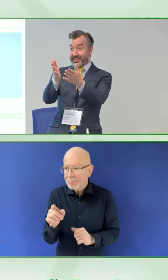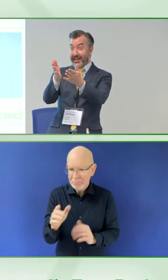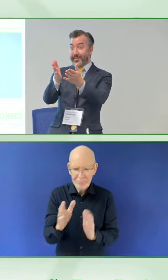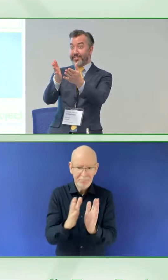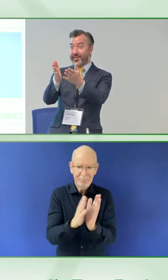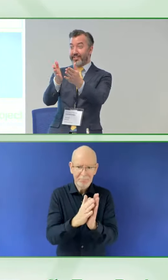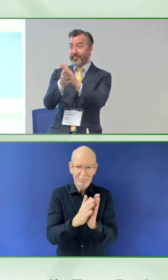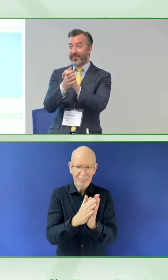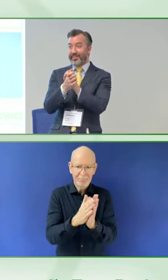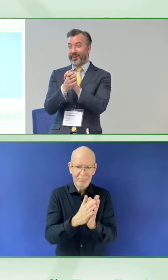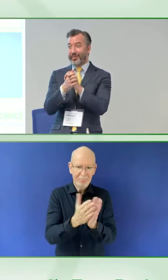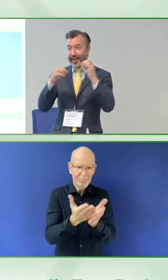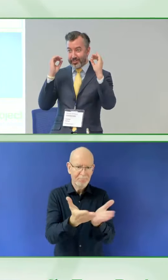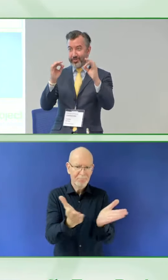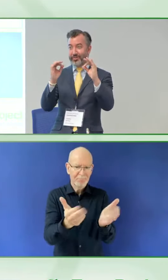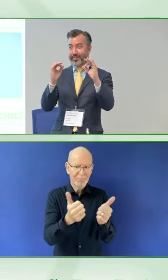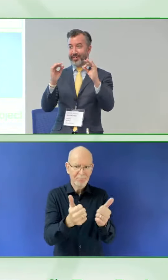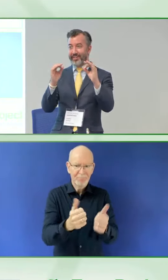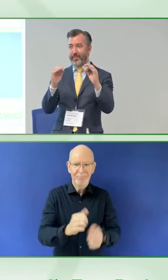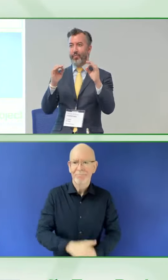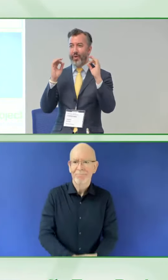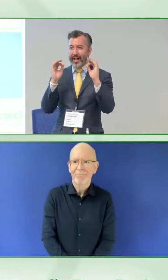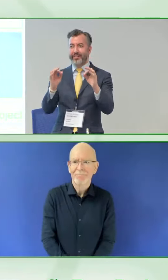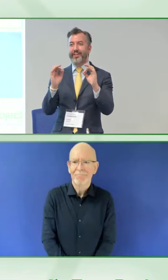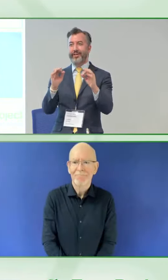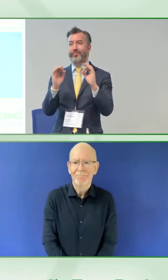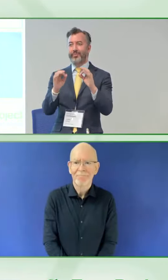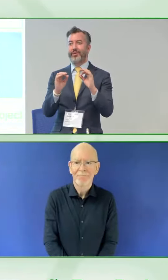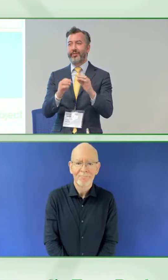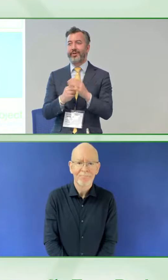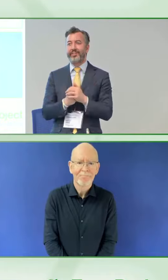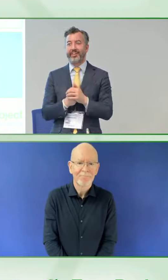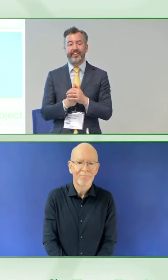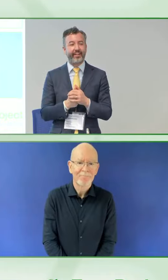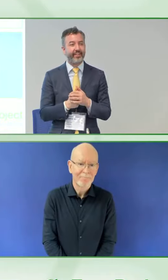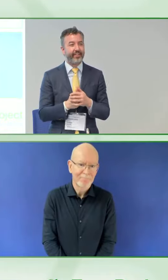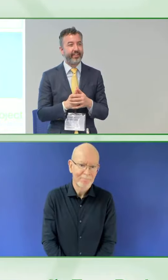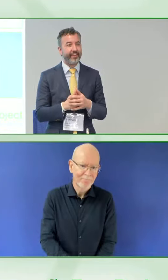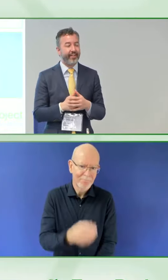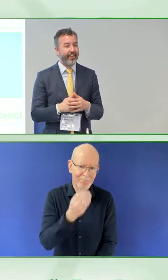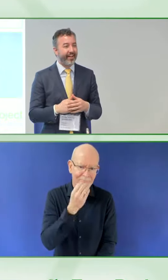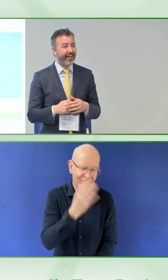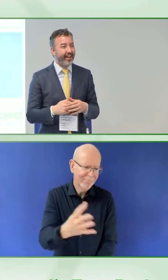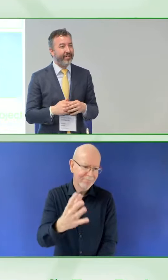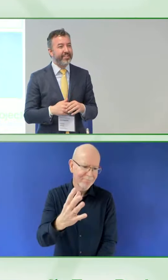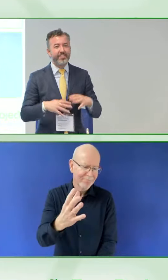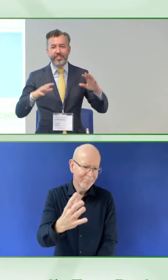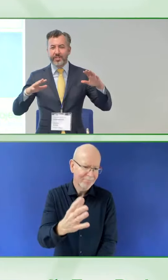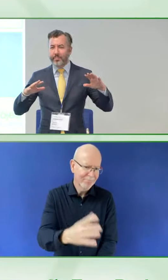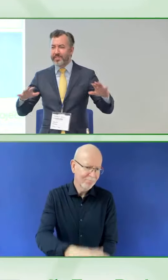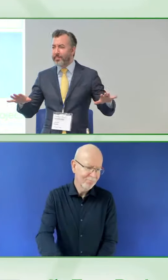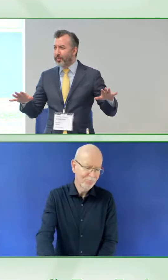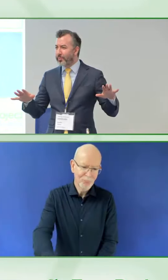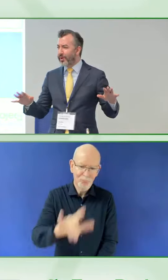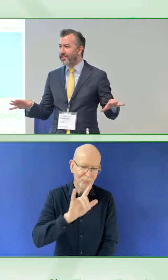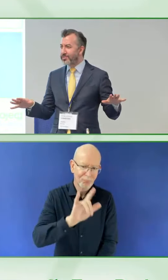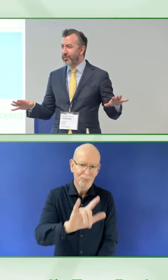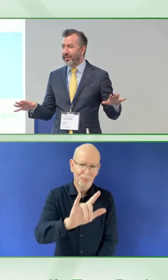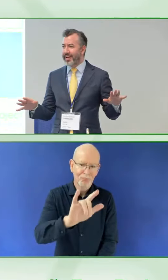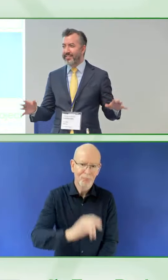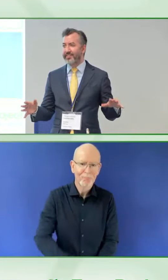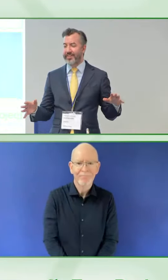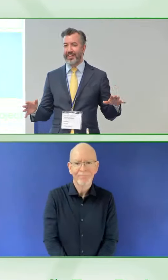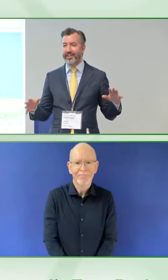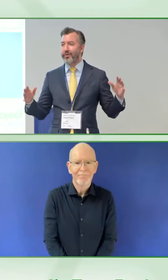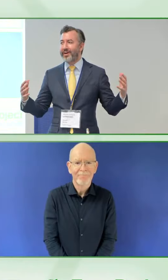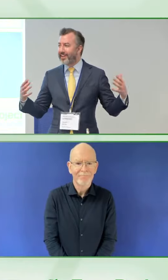get past 30? How many did you end up with? No, you got 230. Well done, really well done. I love it. This is just a simple